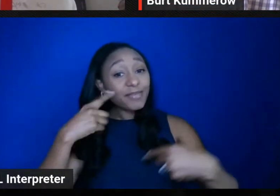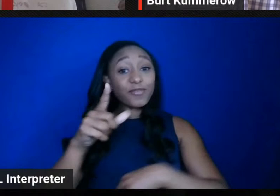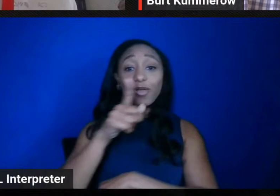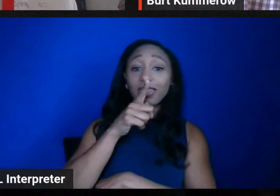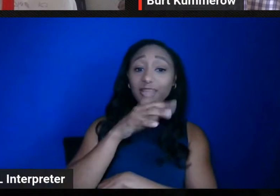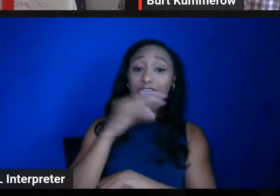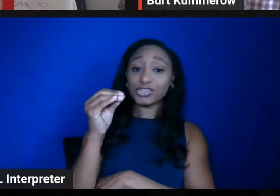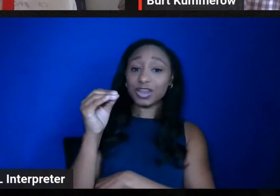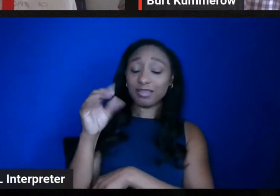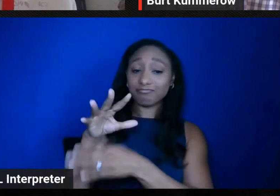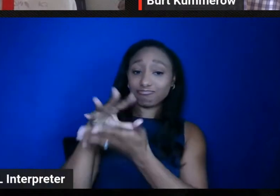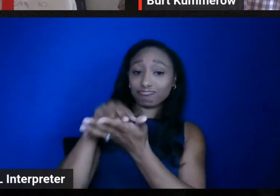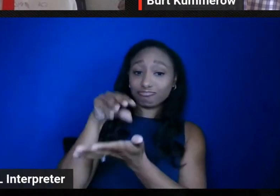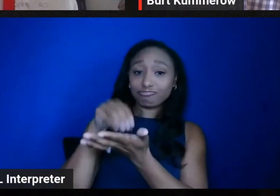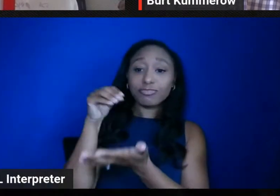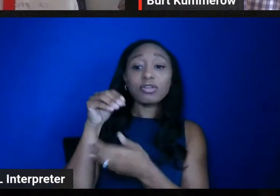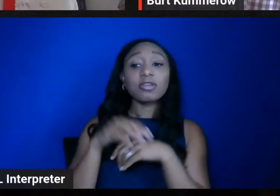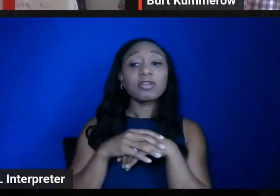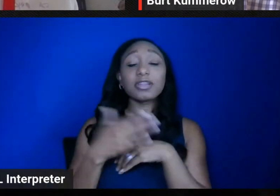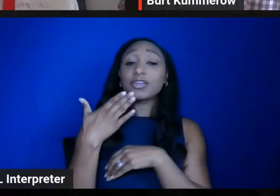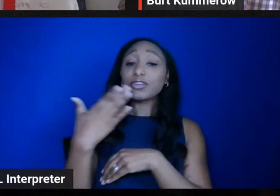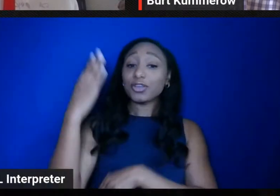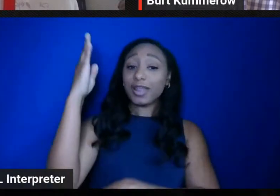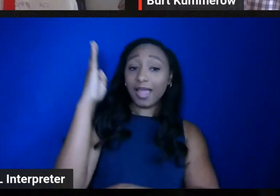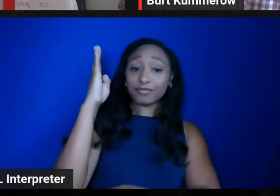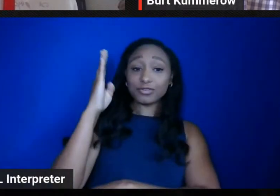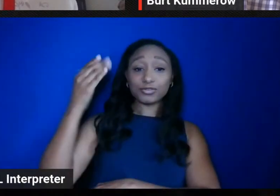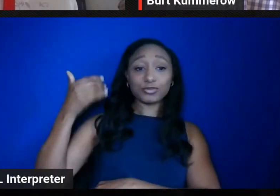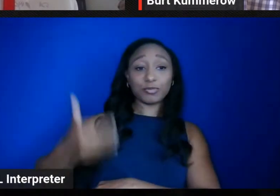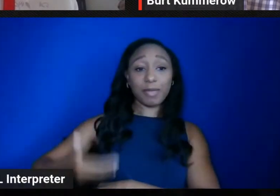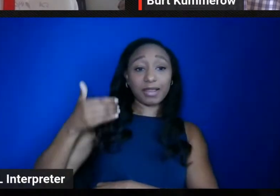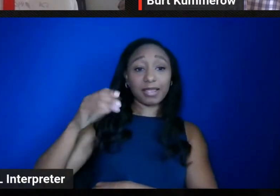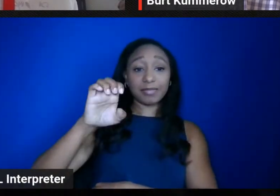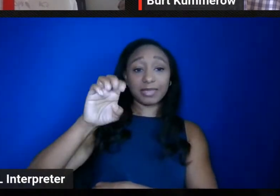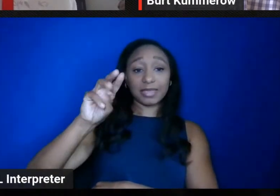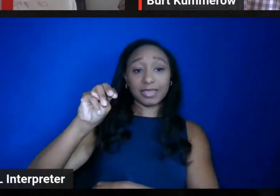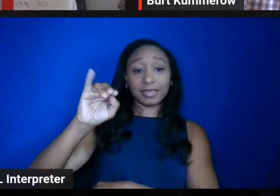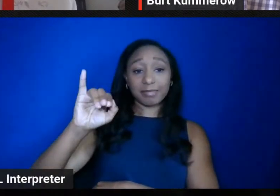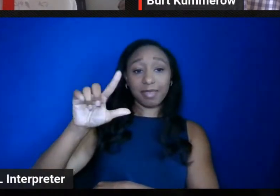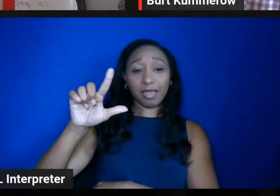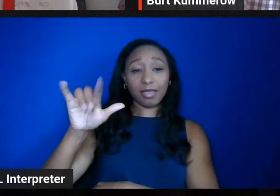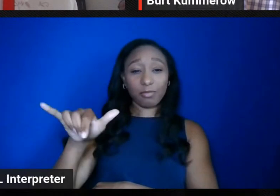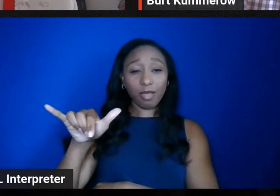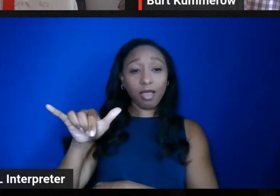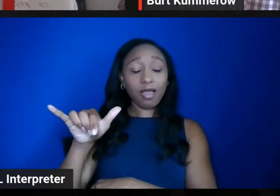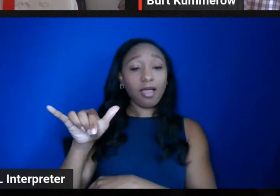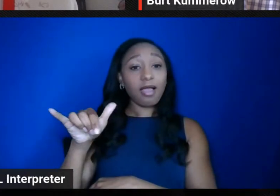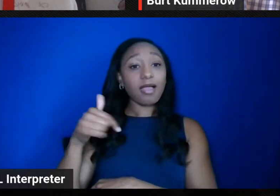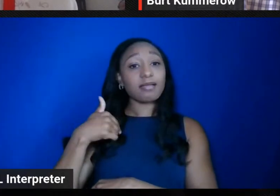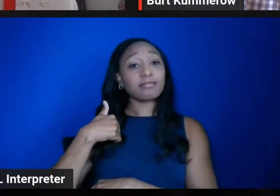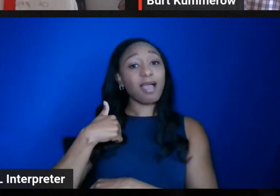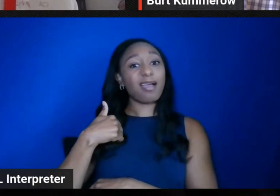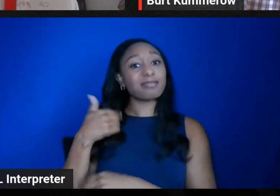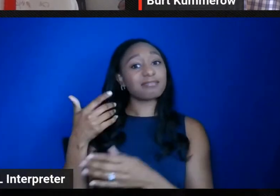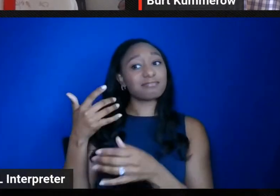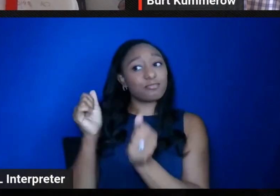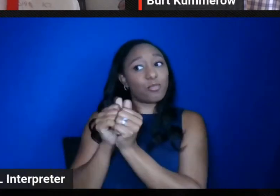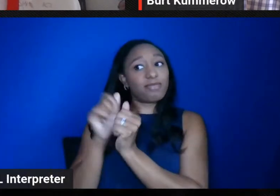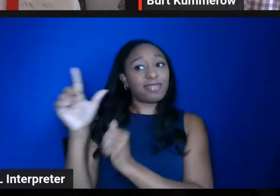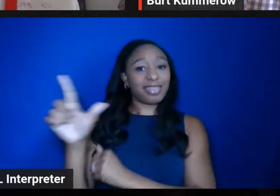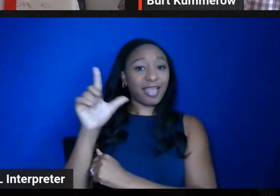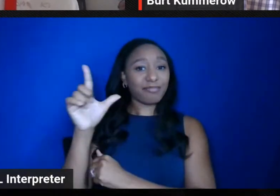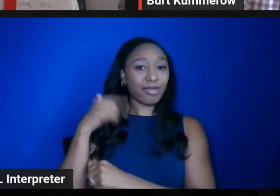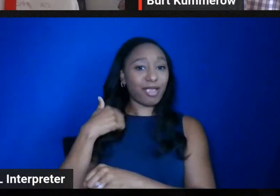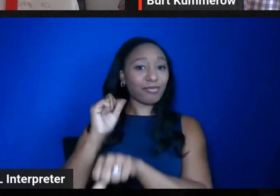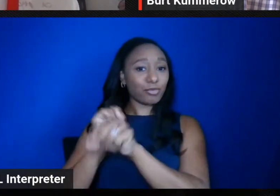afternoon. My name is Emily Levine, and I'm the Manager of Adult Services for Programs and Outreach here at the Enoch Pratt Free Library. Thank you so much for